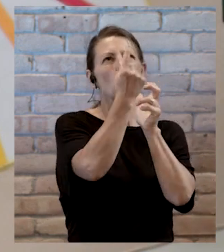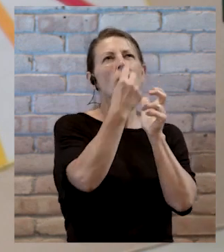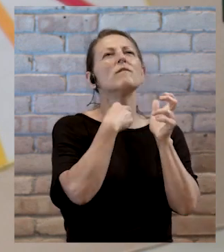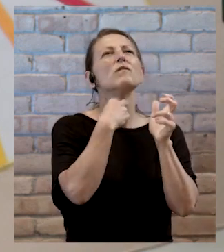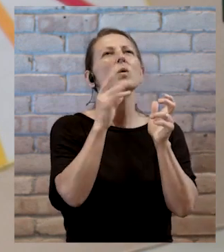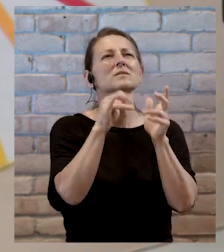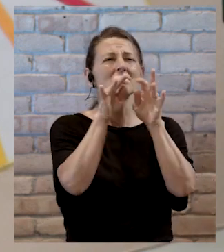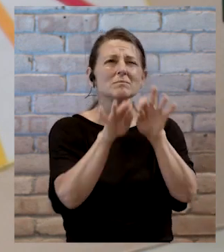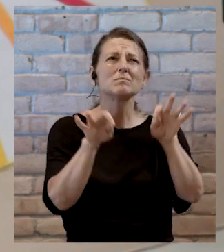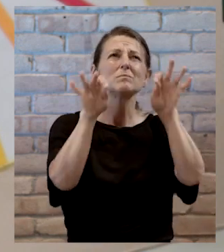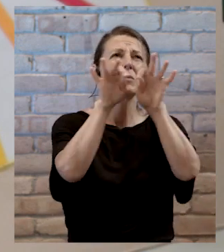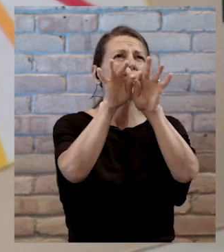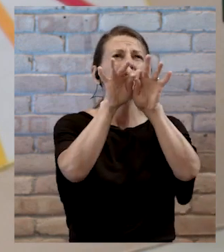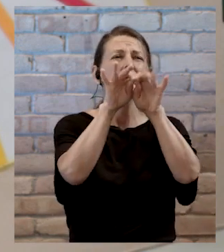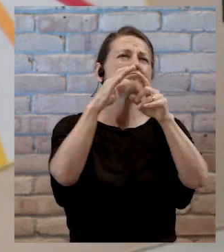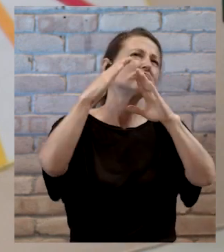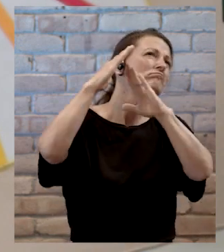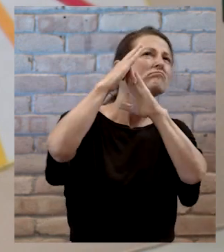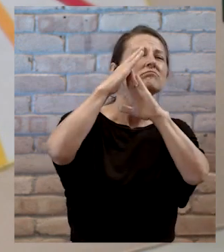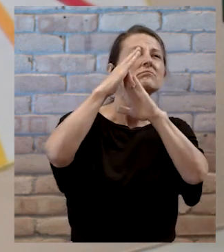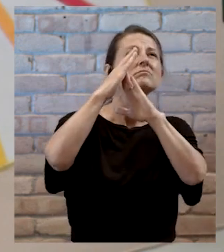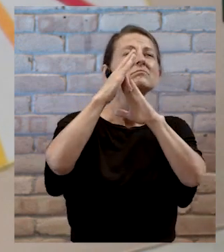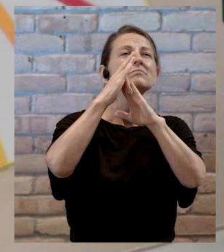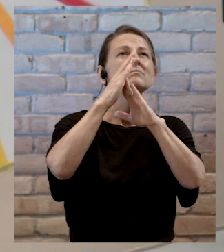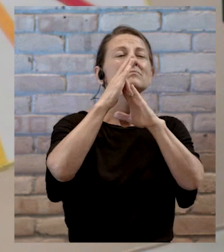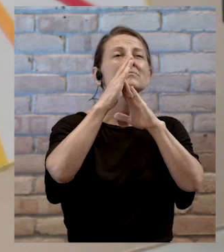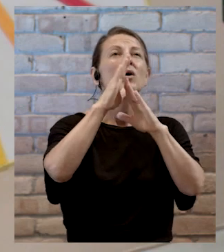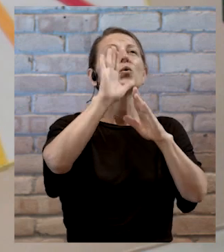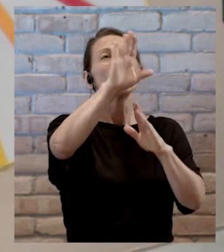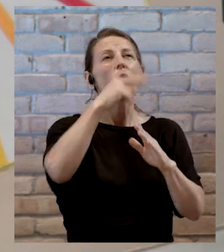voice. And may that change us,